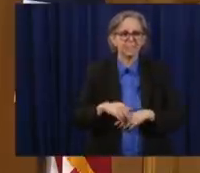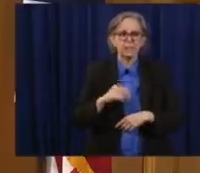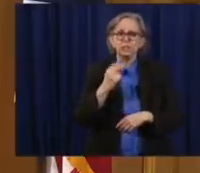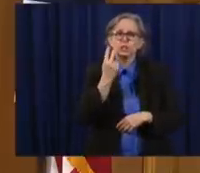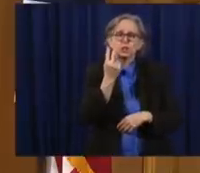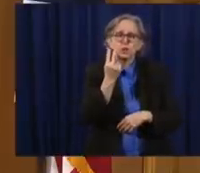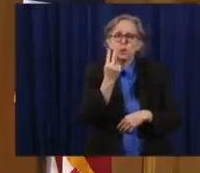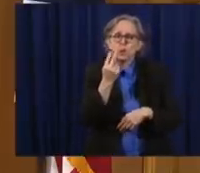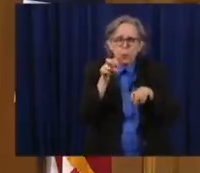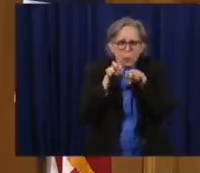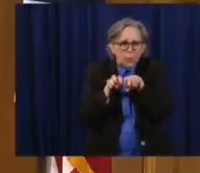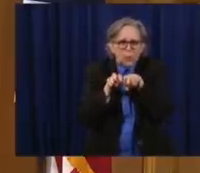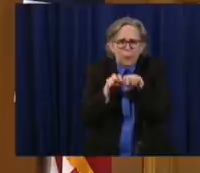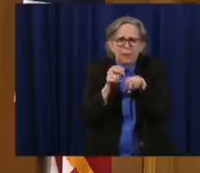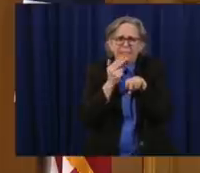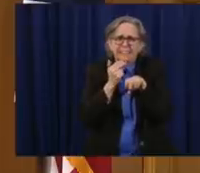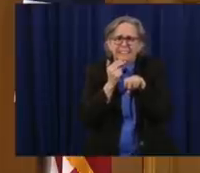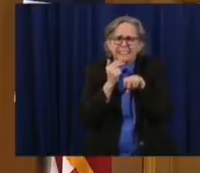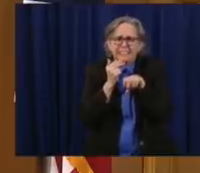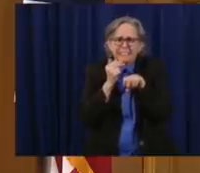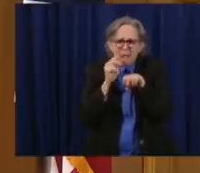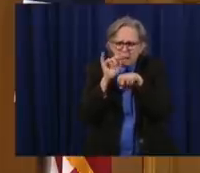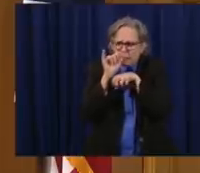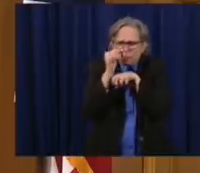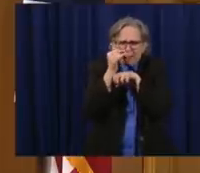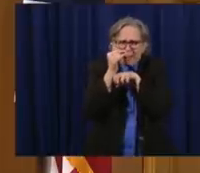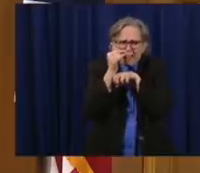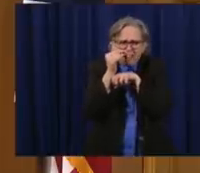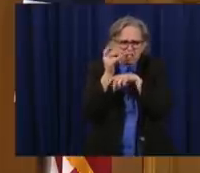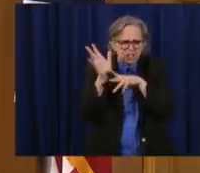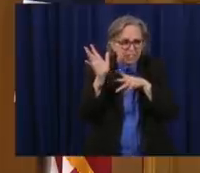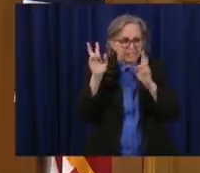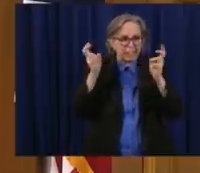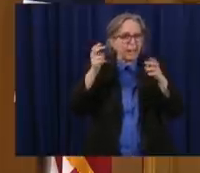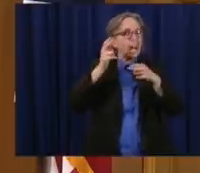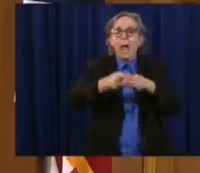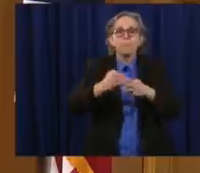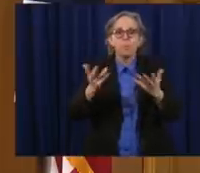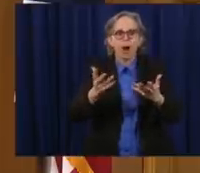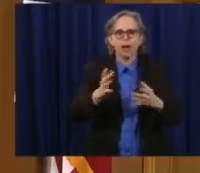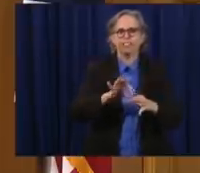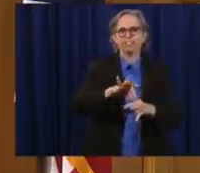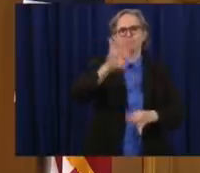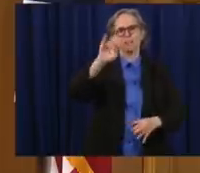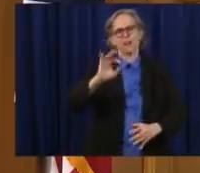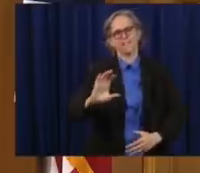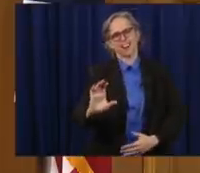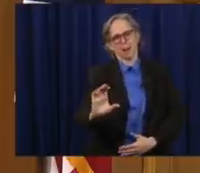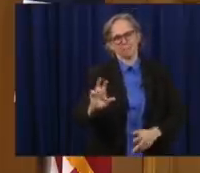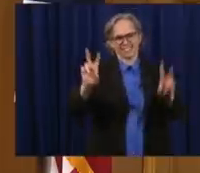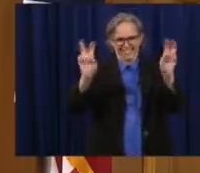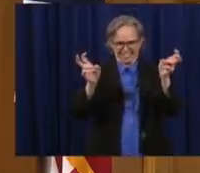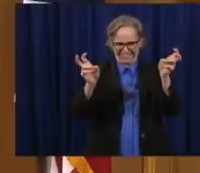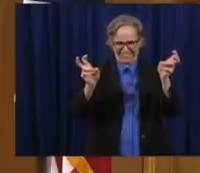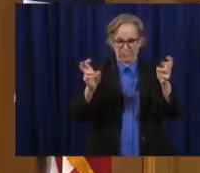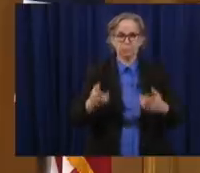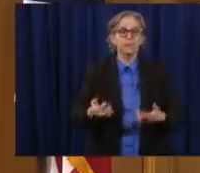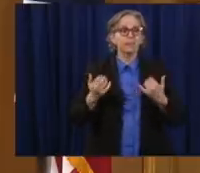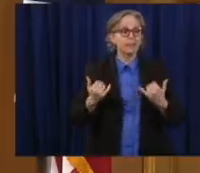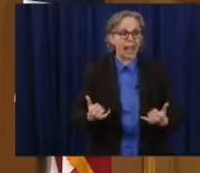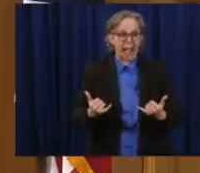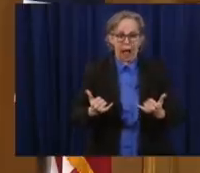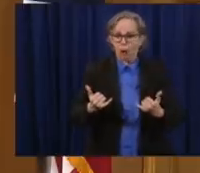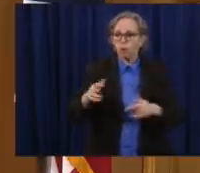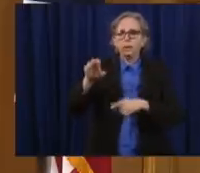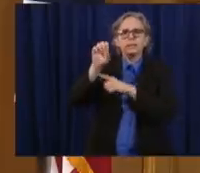180 plane that she flew, which she named the Spirit of Columbus, is now hoisted high above